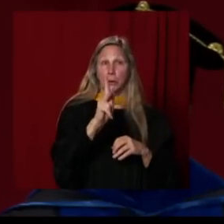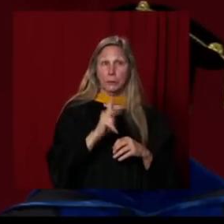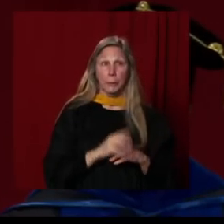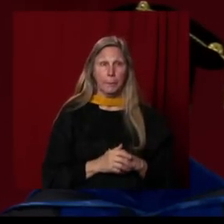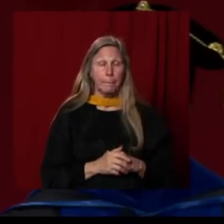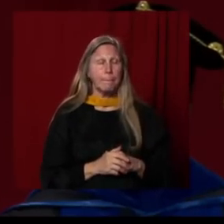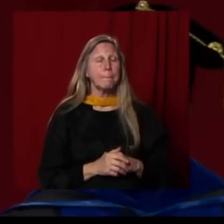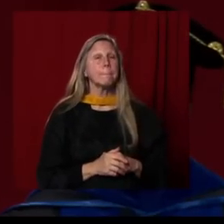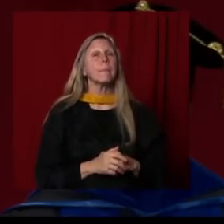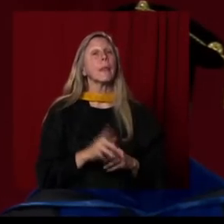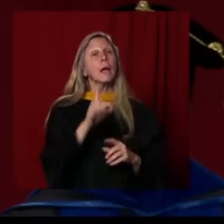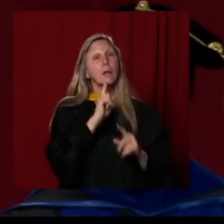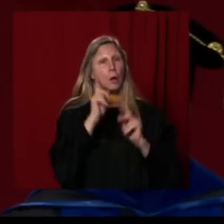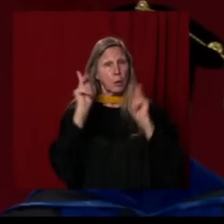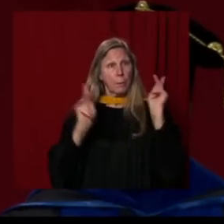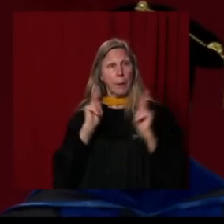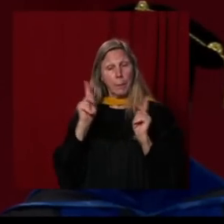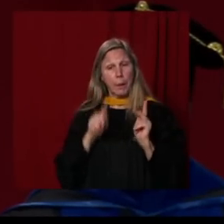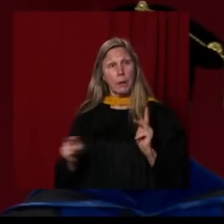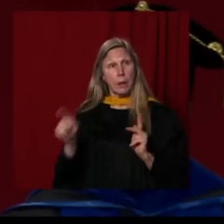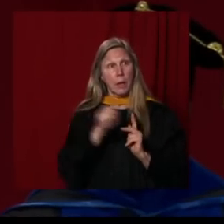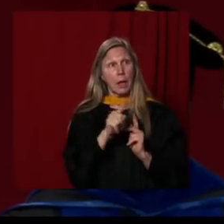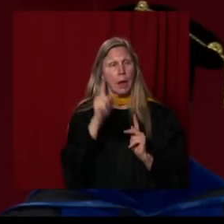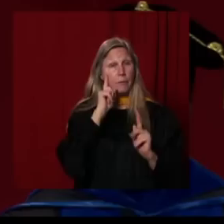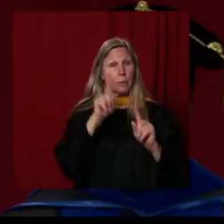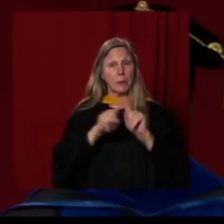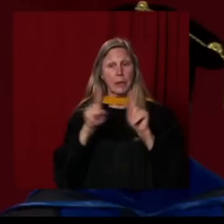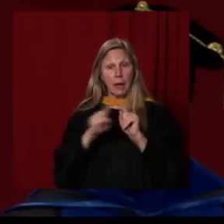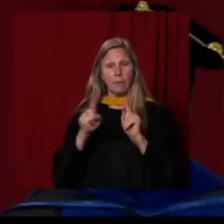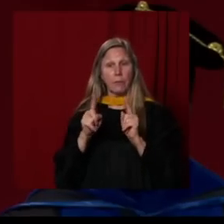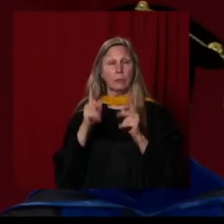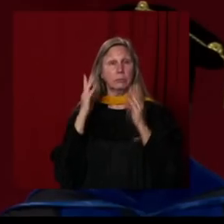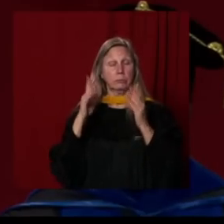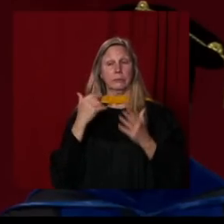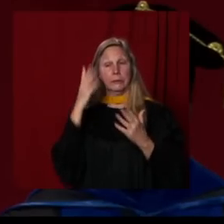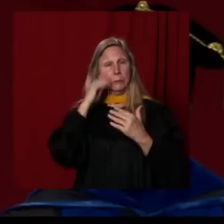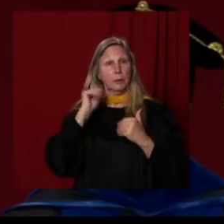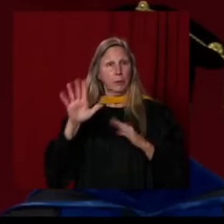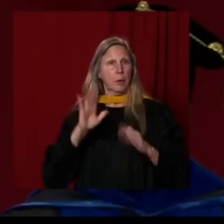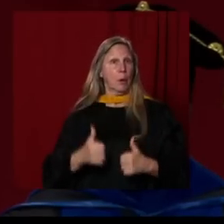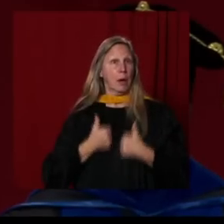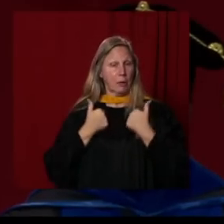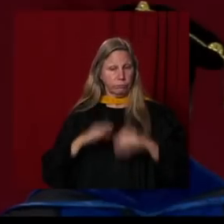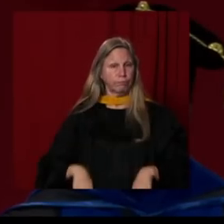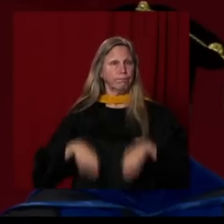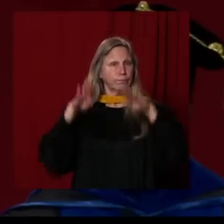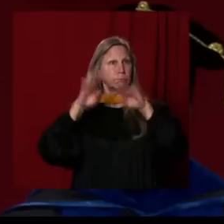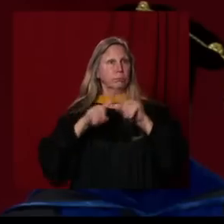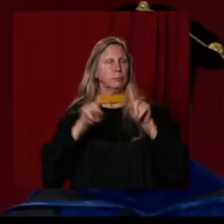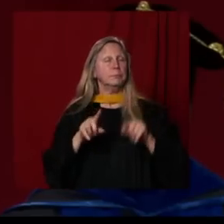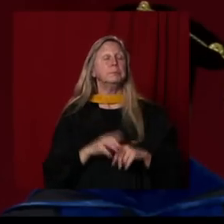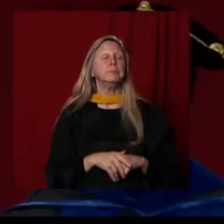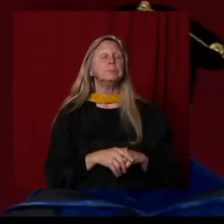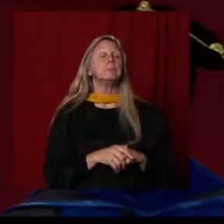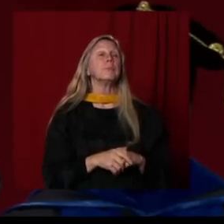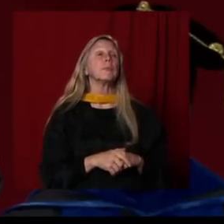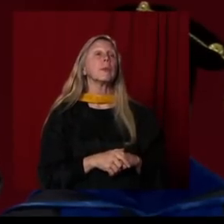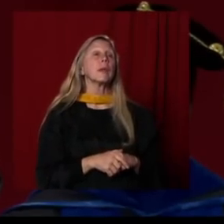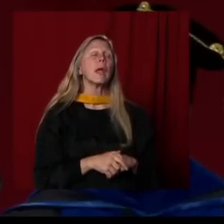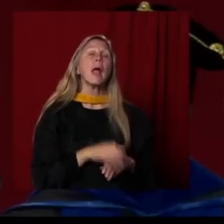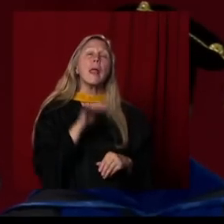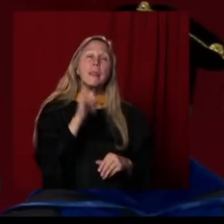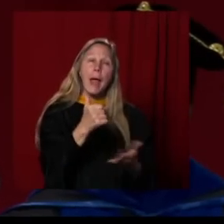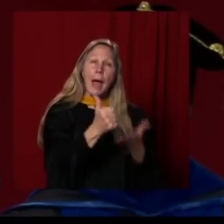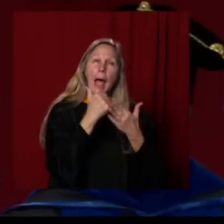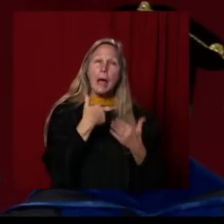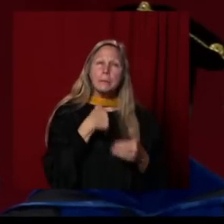and talking to a lot of people from different walks of life. This has served as a constant